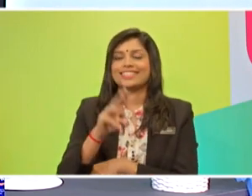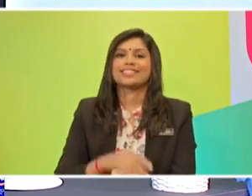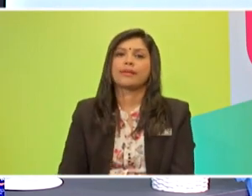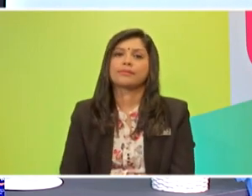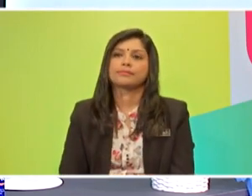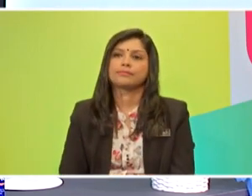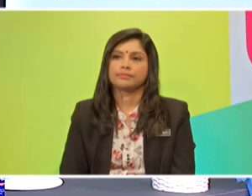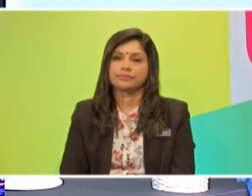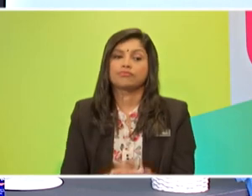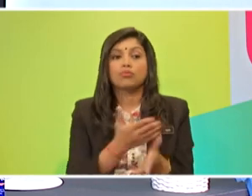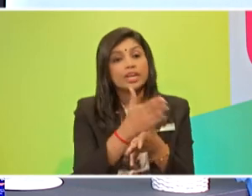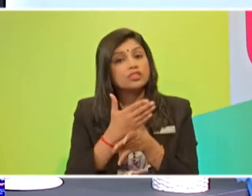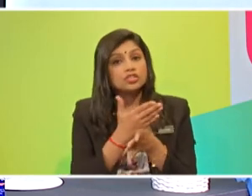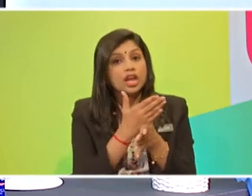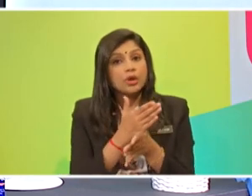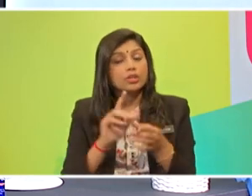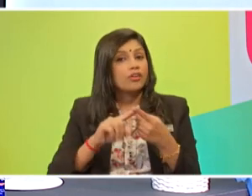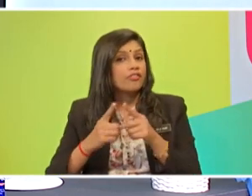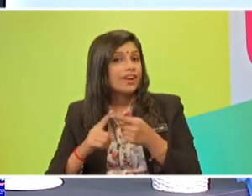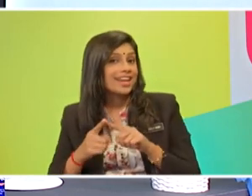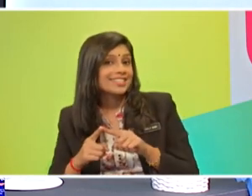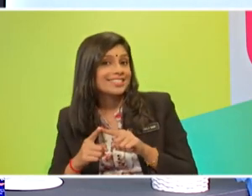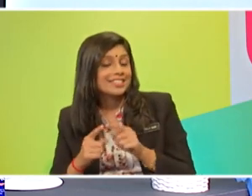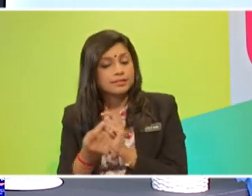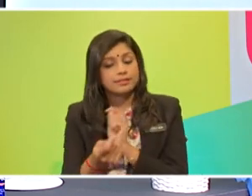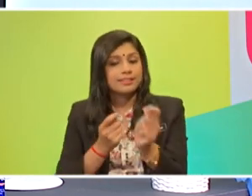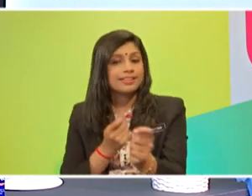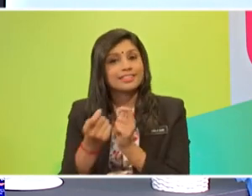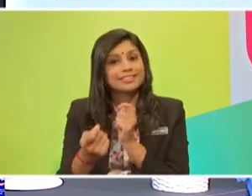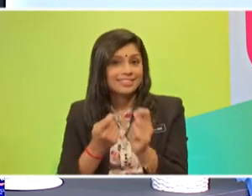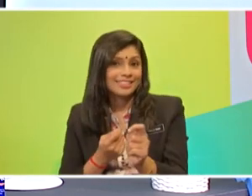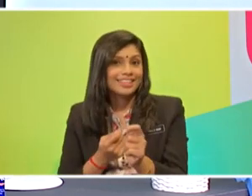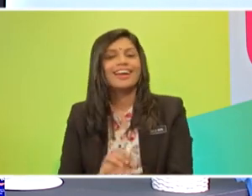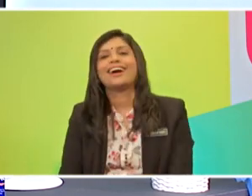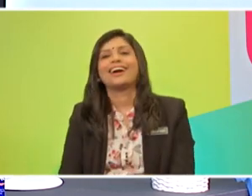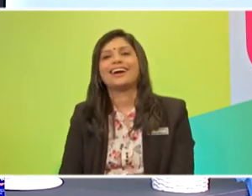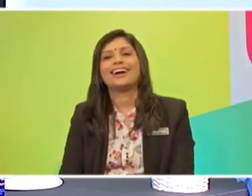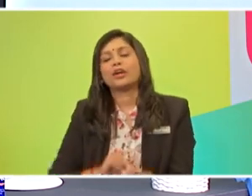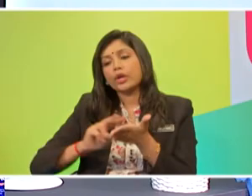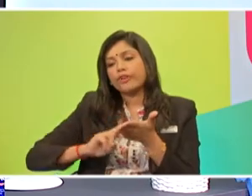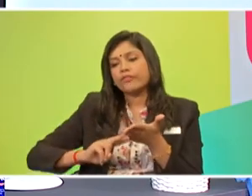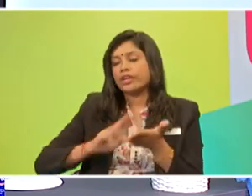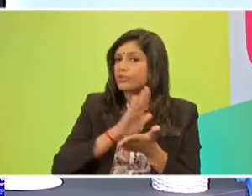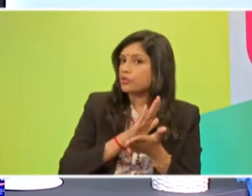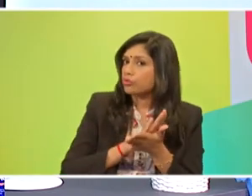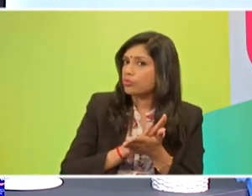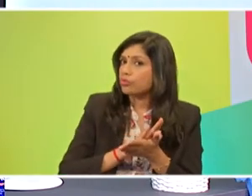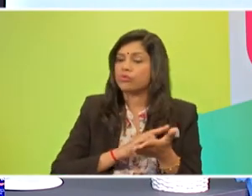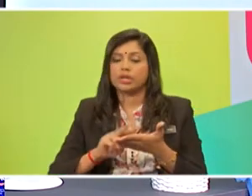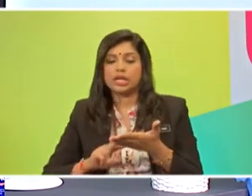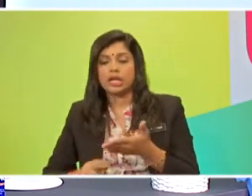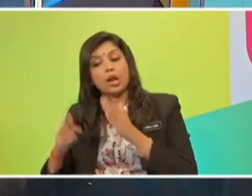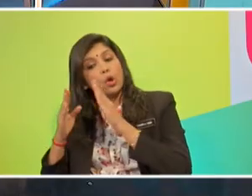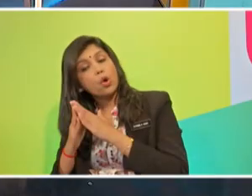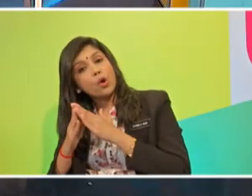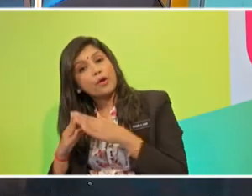can share it with our friends, and we can read it at school, at home. It's very enjoying. Yes, that's right.